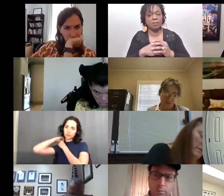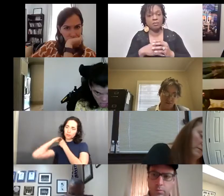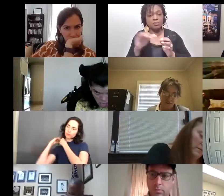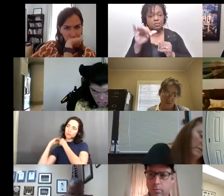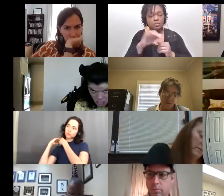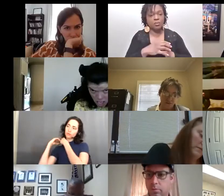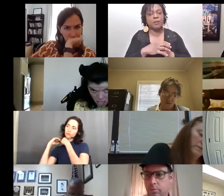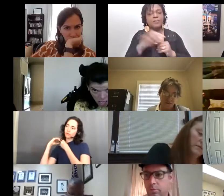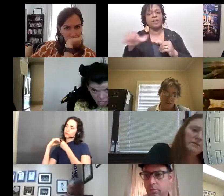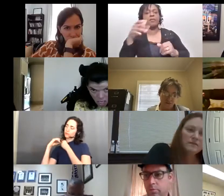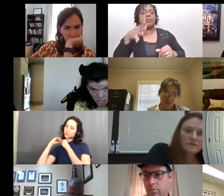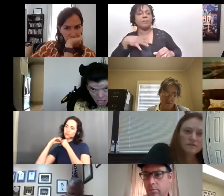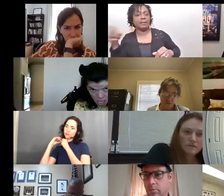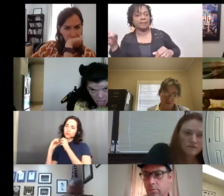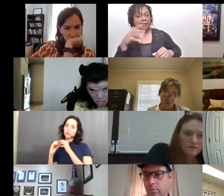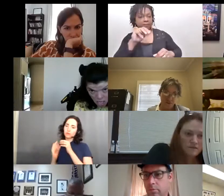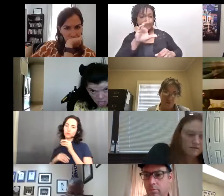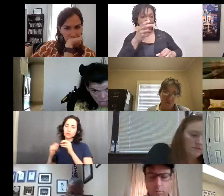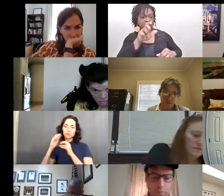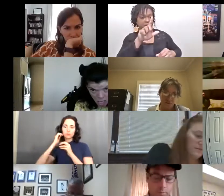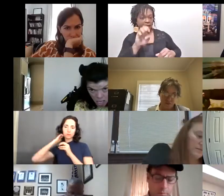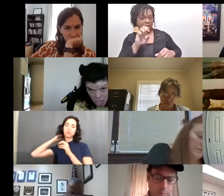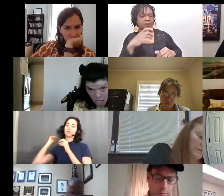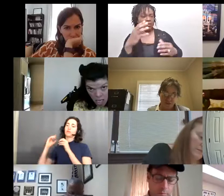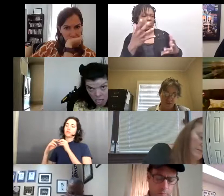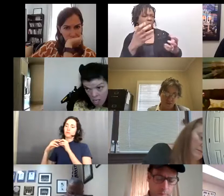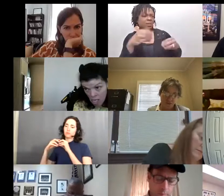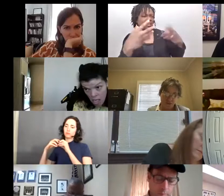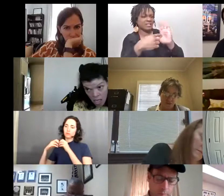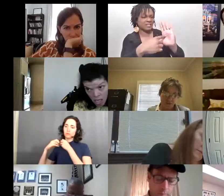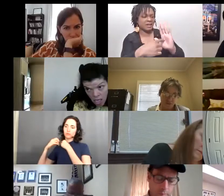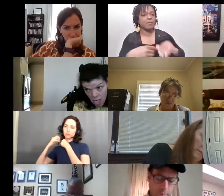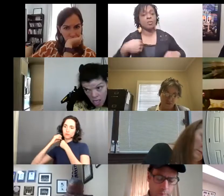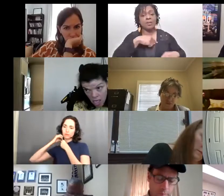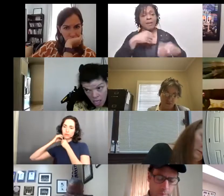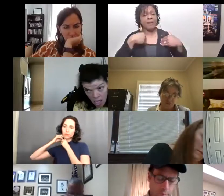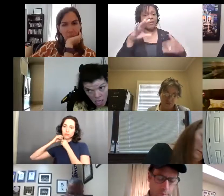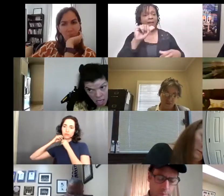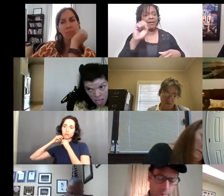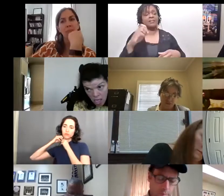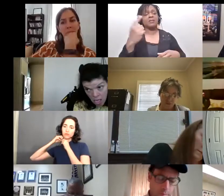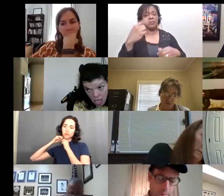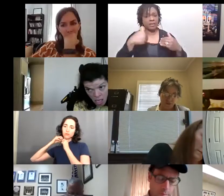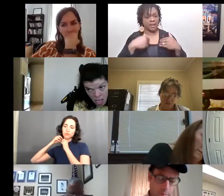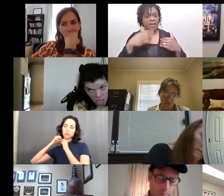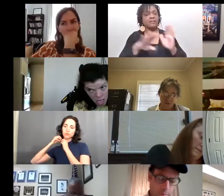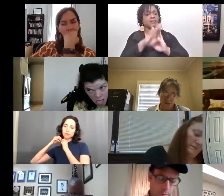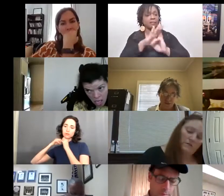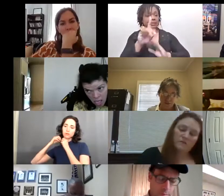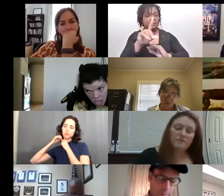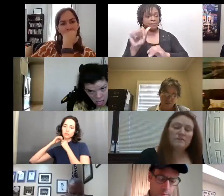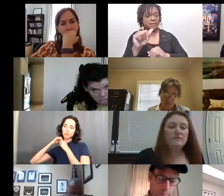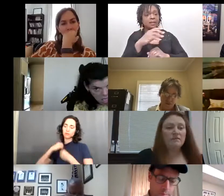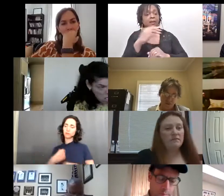with Mary Kate. We had a case where it was someone who had developmental disabilities,